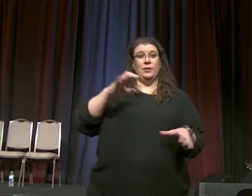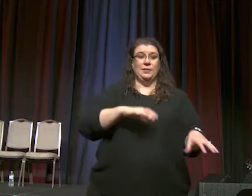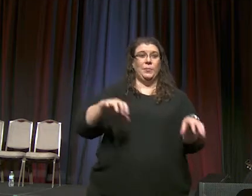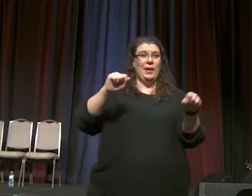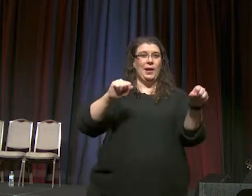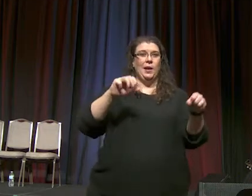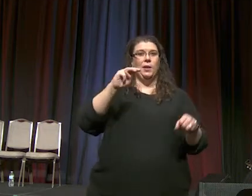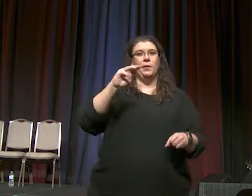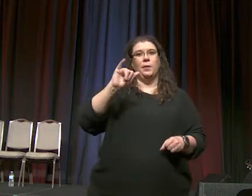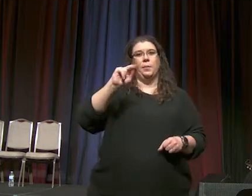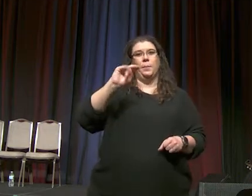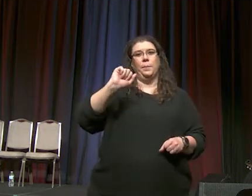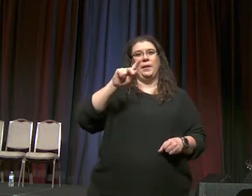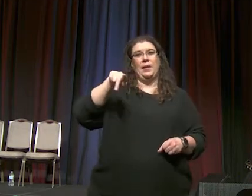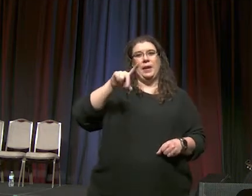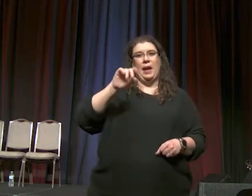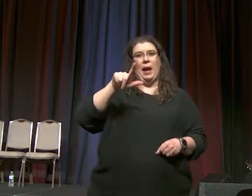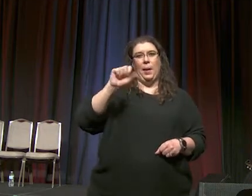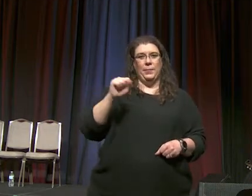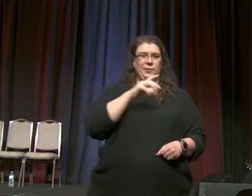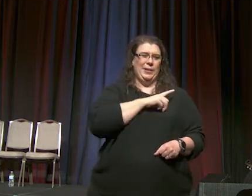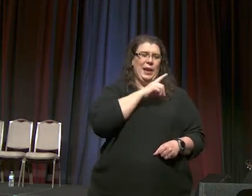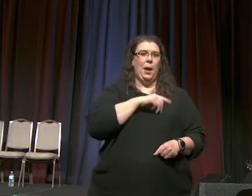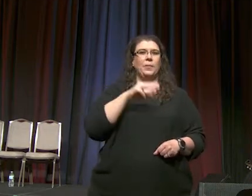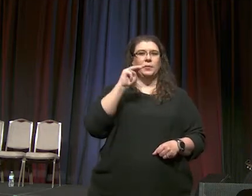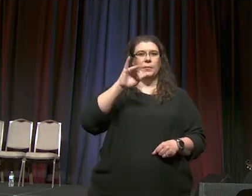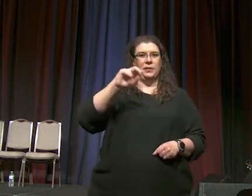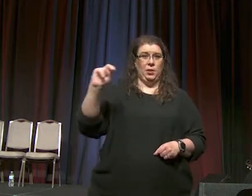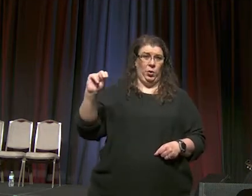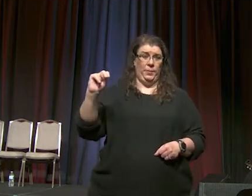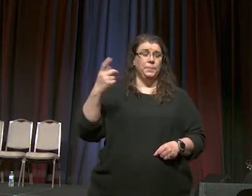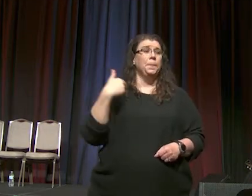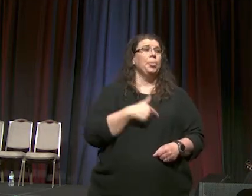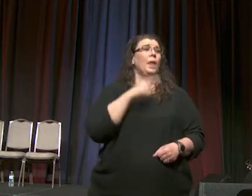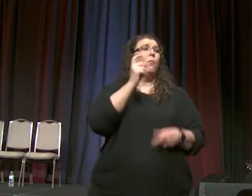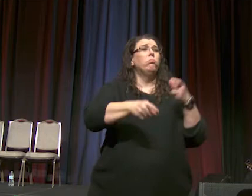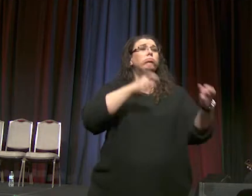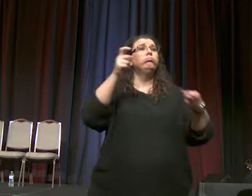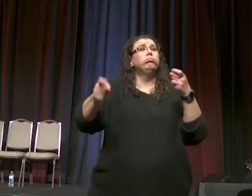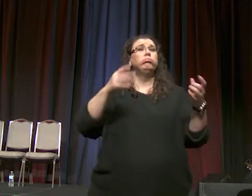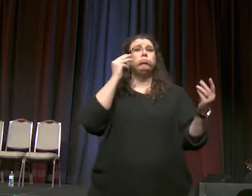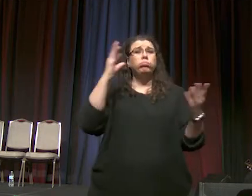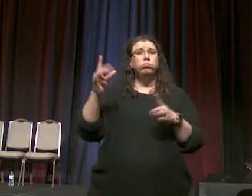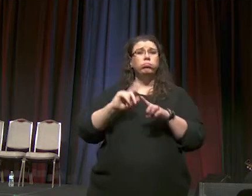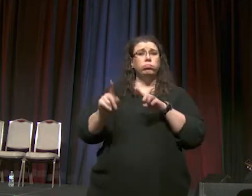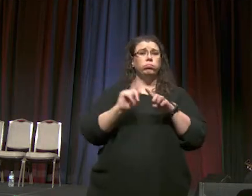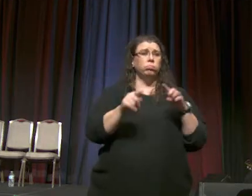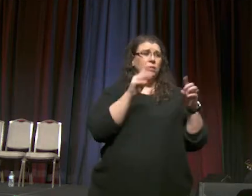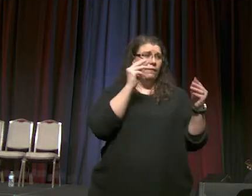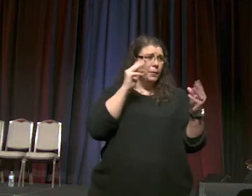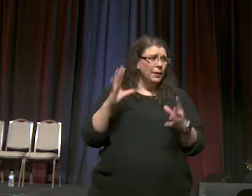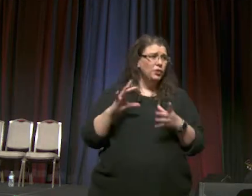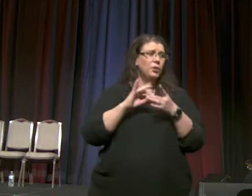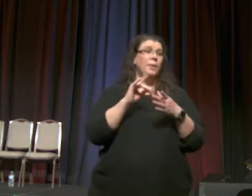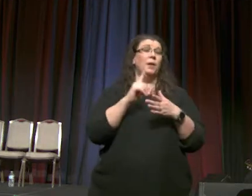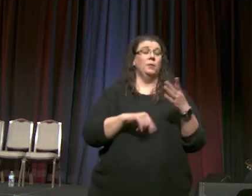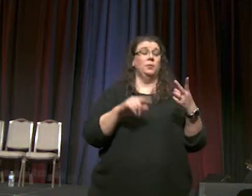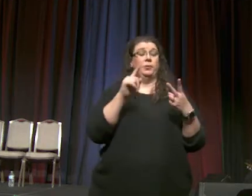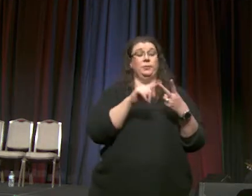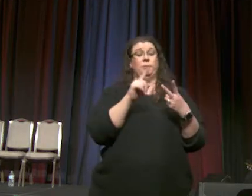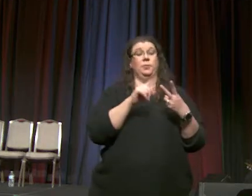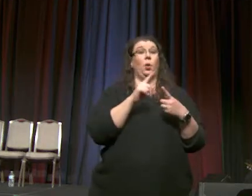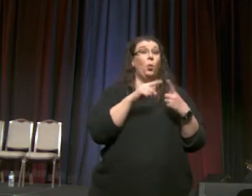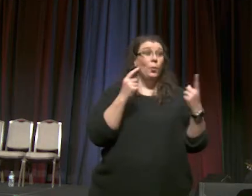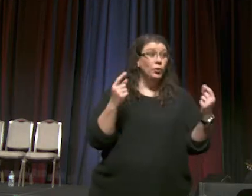in Minneapolis, Minnesota. And so we will be giving you the information about what we will